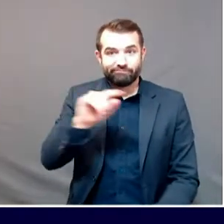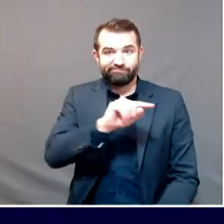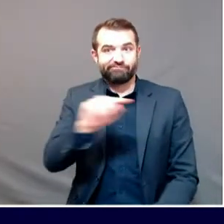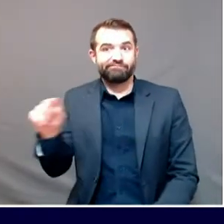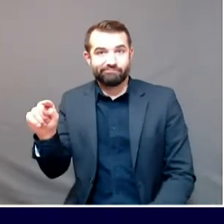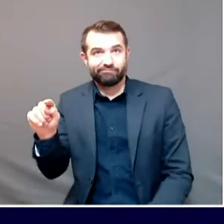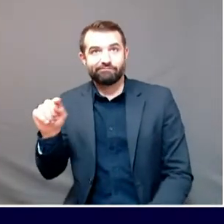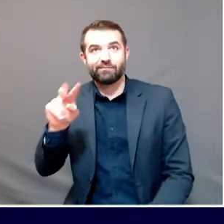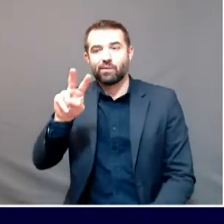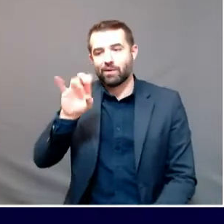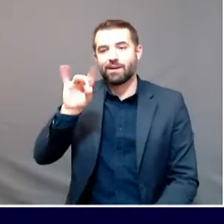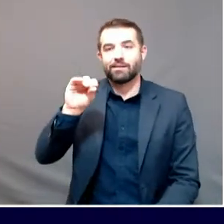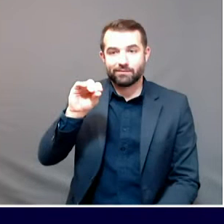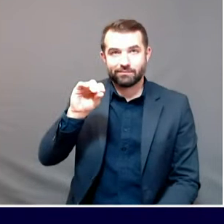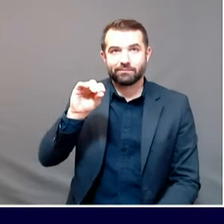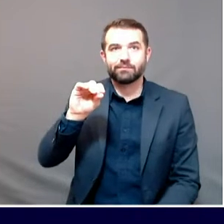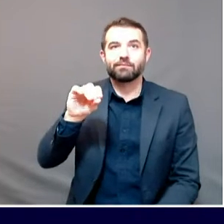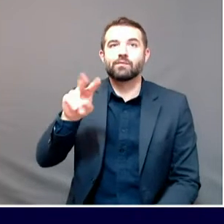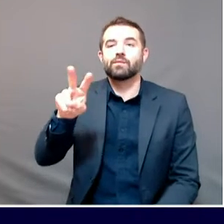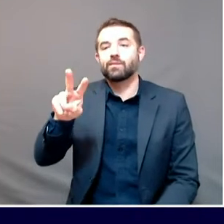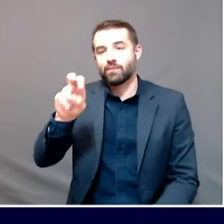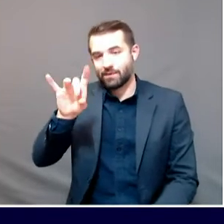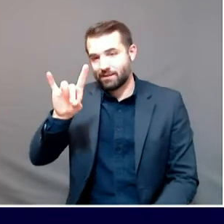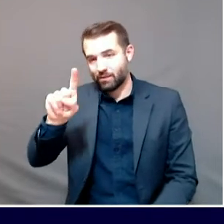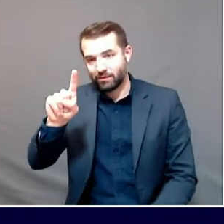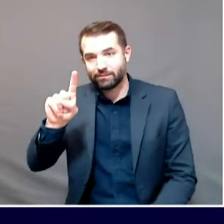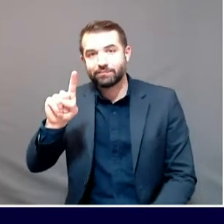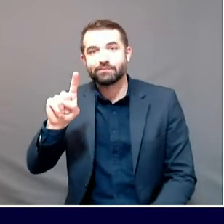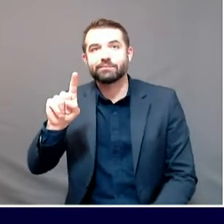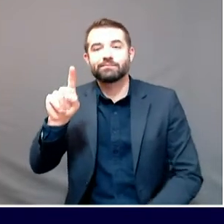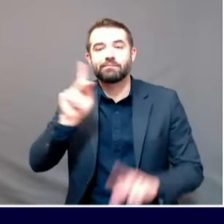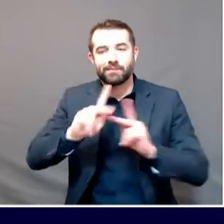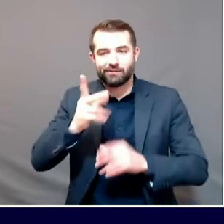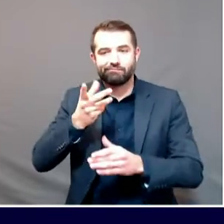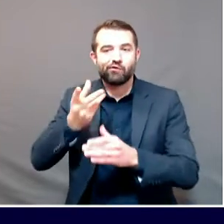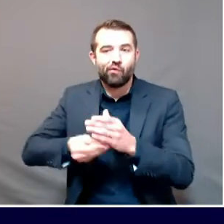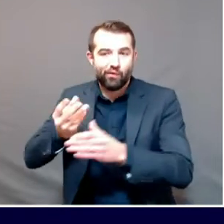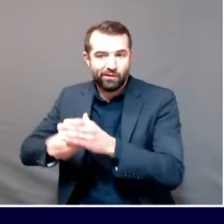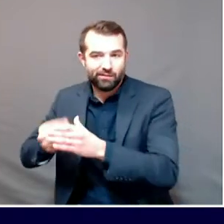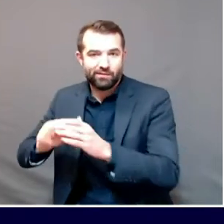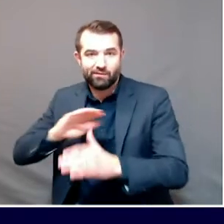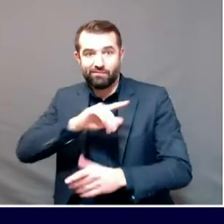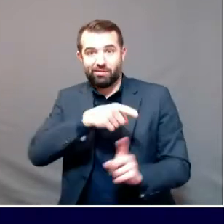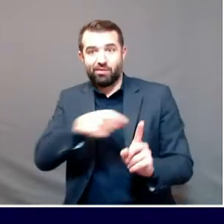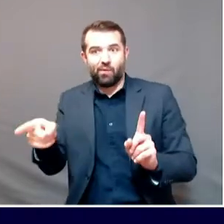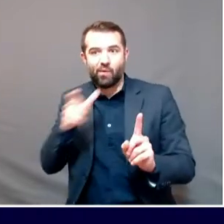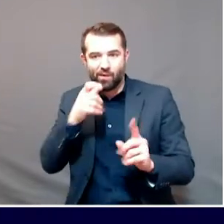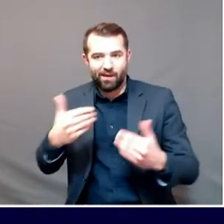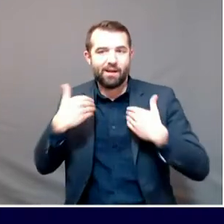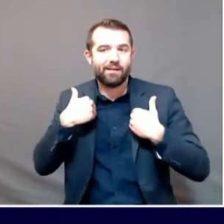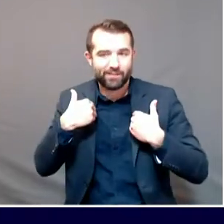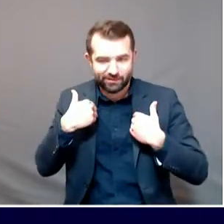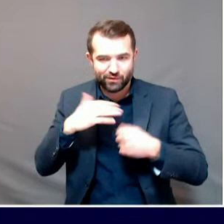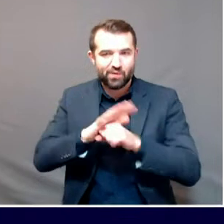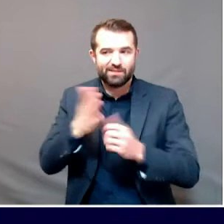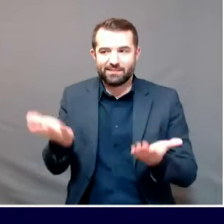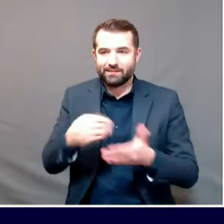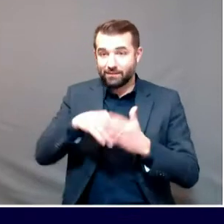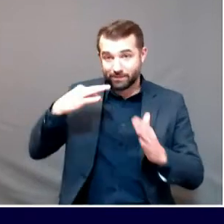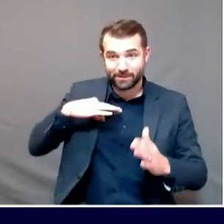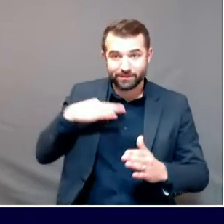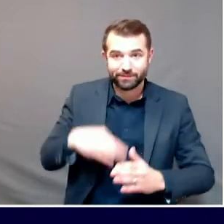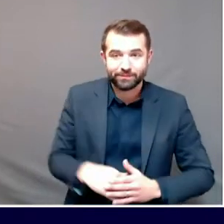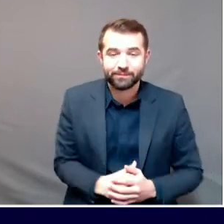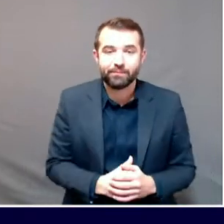280th, and 281st deaths among people with COVID-19 in Maine. I'd like to take a